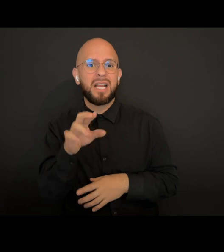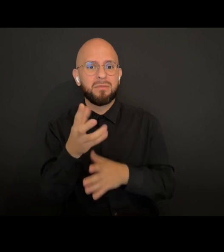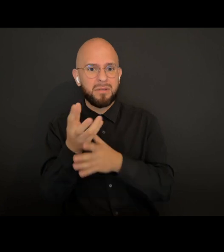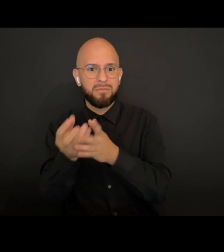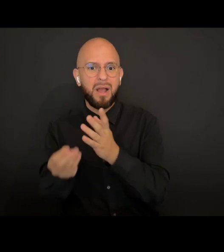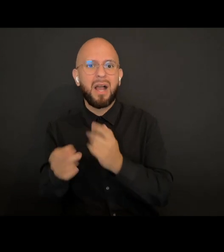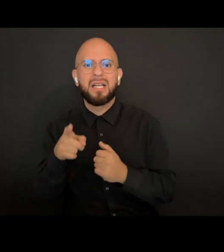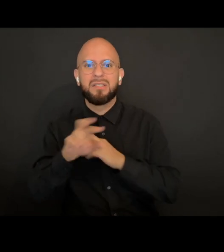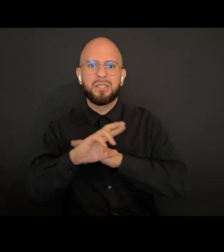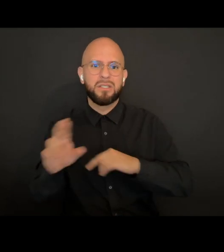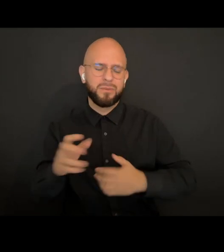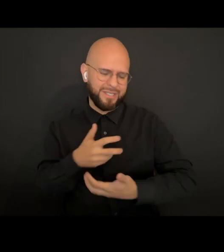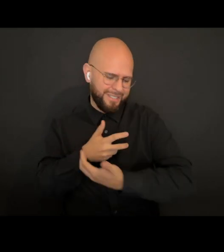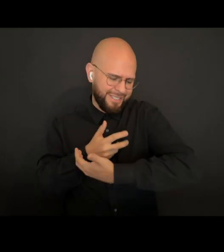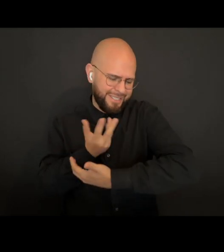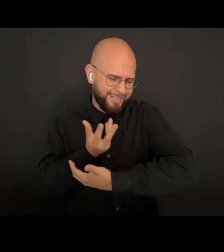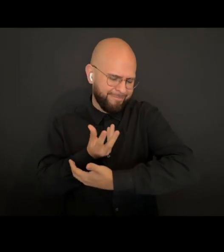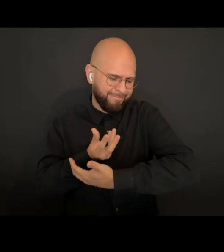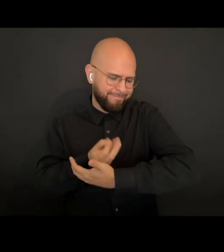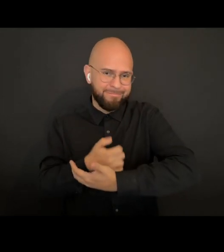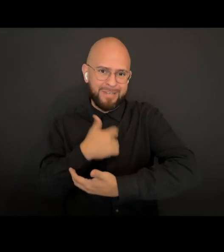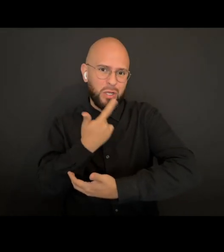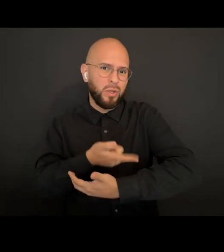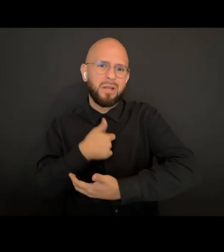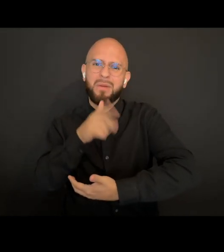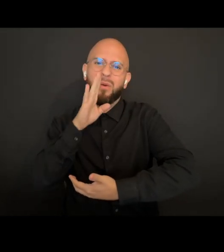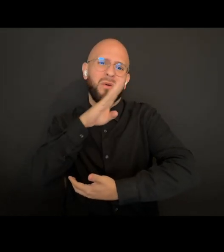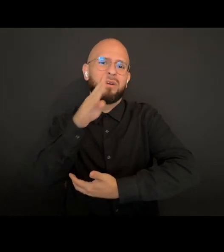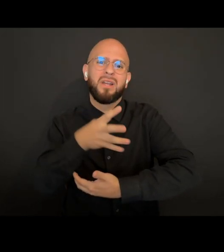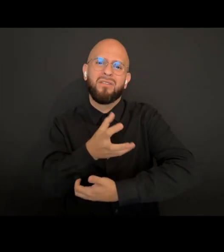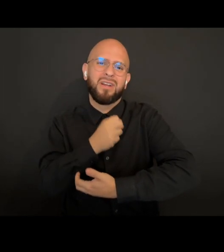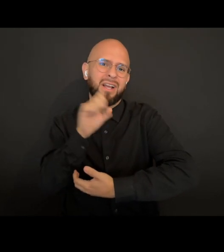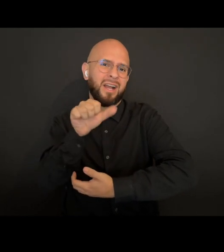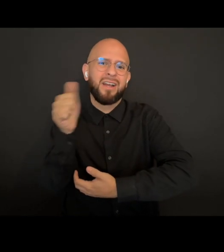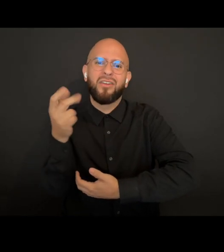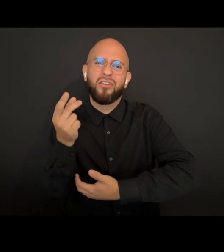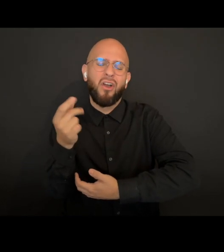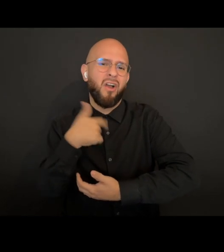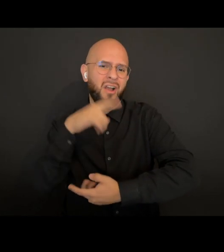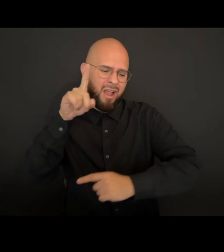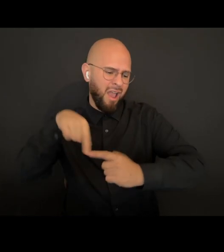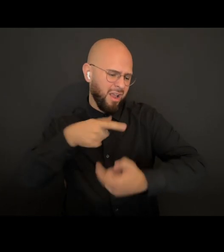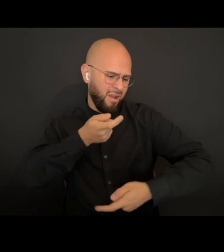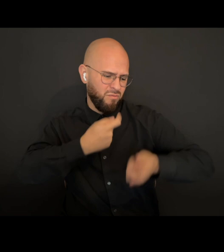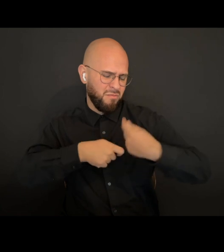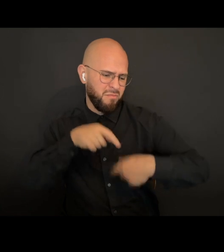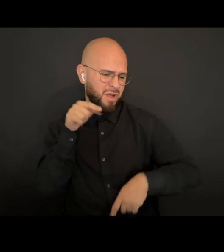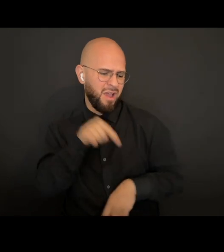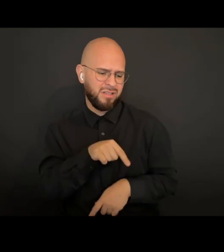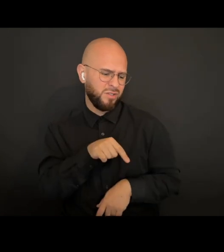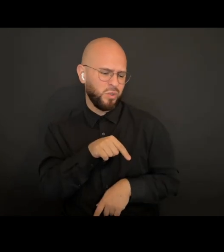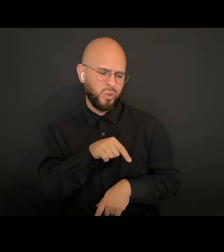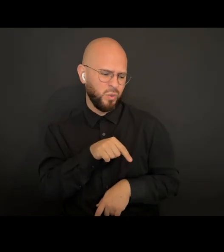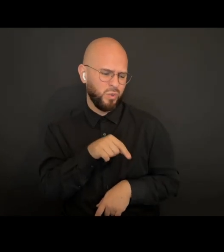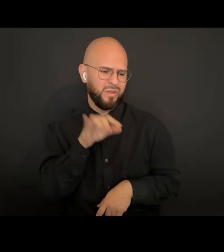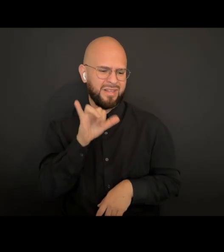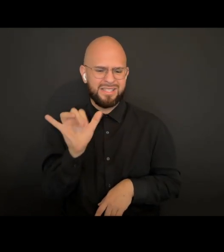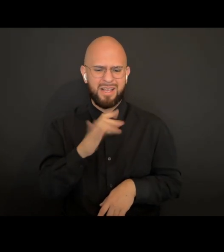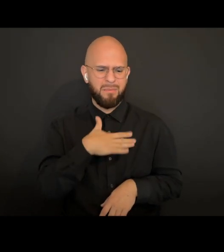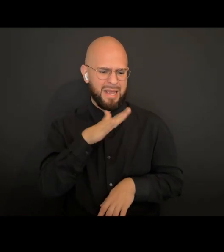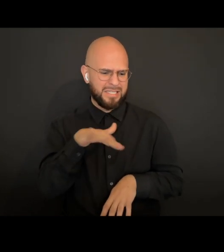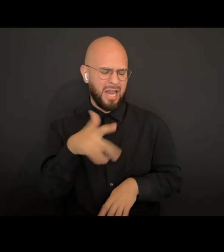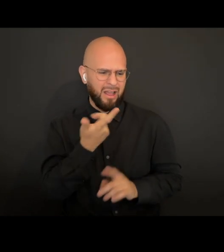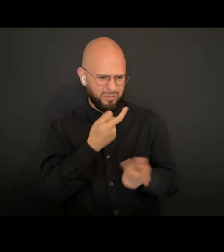passed away and he was about to die in my arms, I told him I will never get another dog because I cannot replace him, because